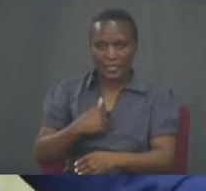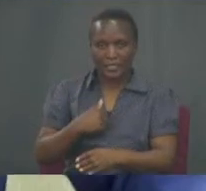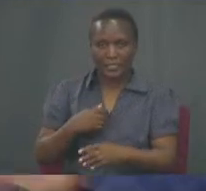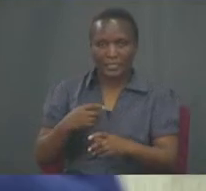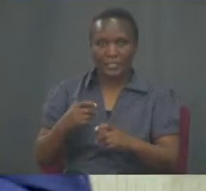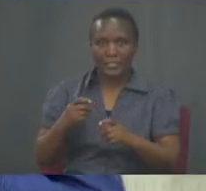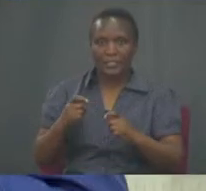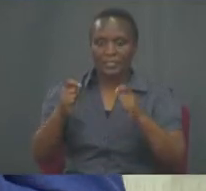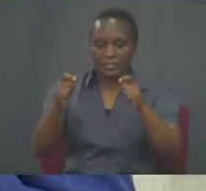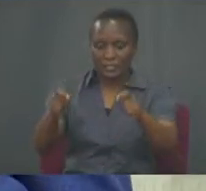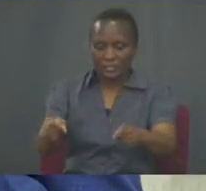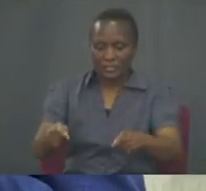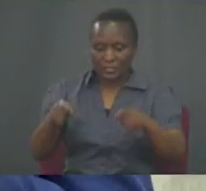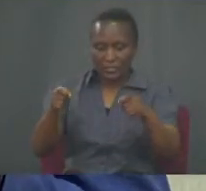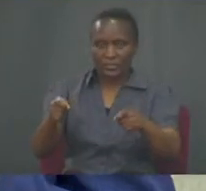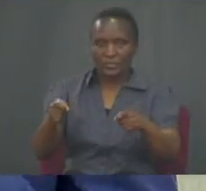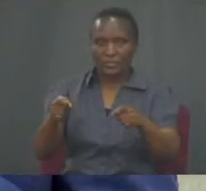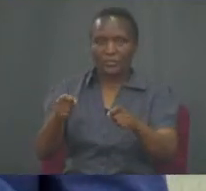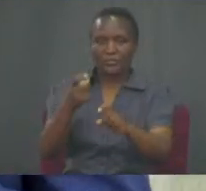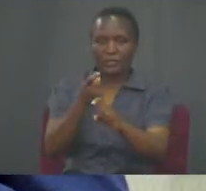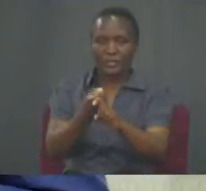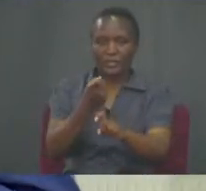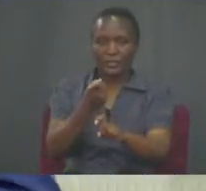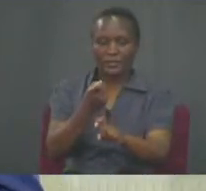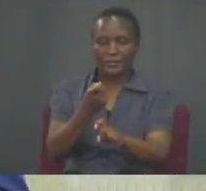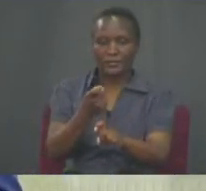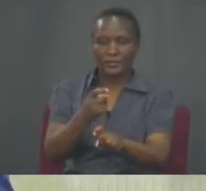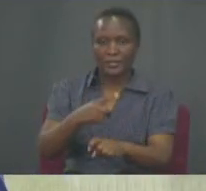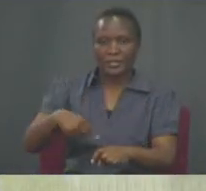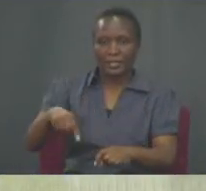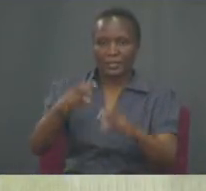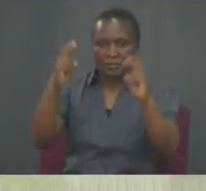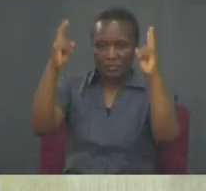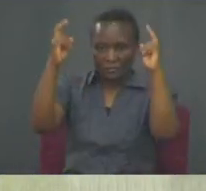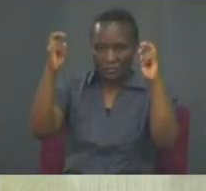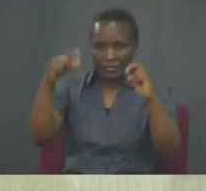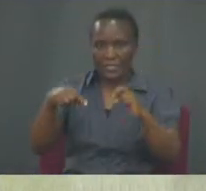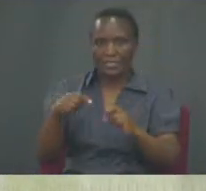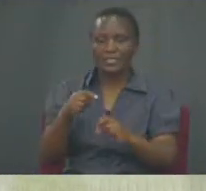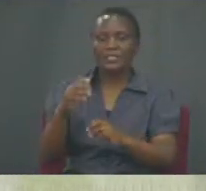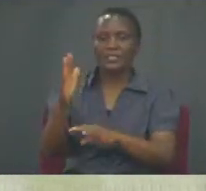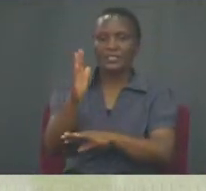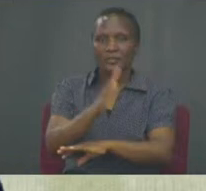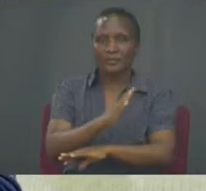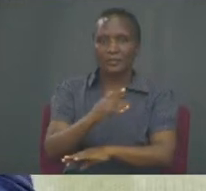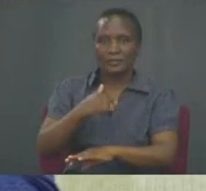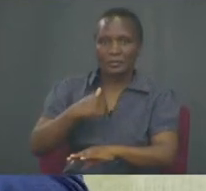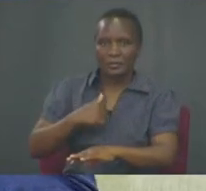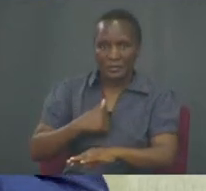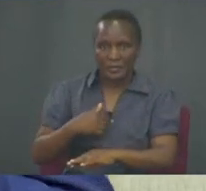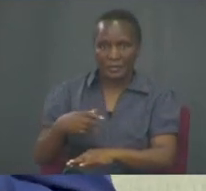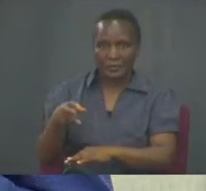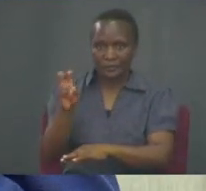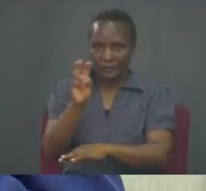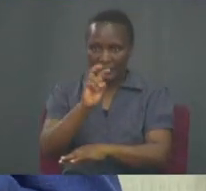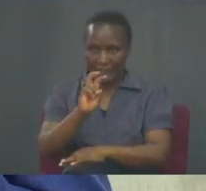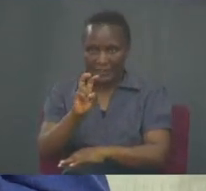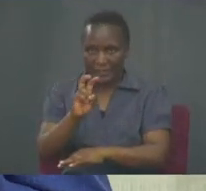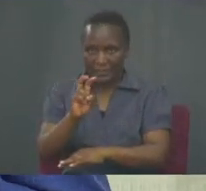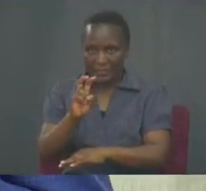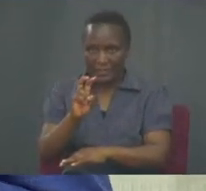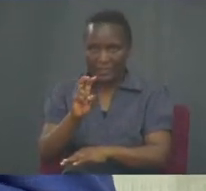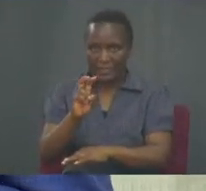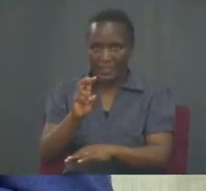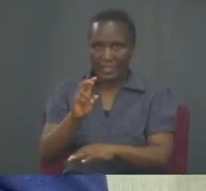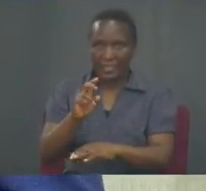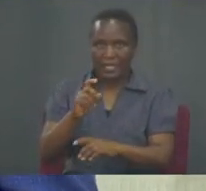chariots of iron." Our subject this evening, "I have seen chariots